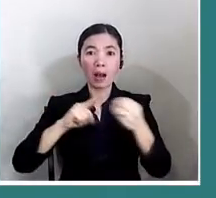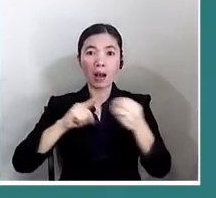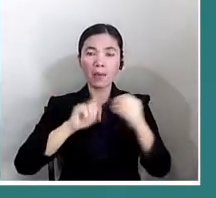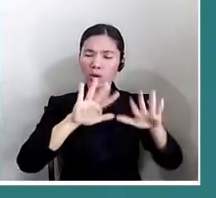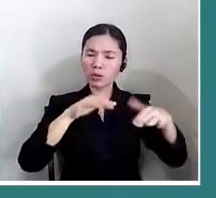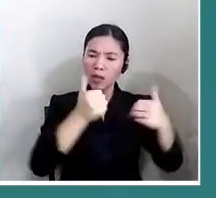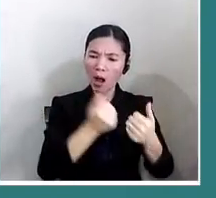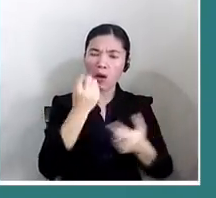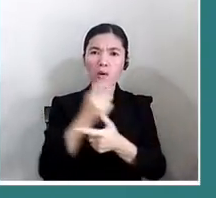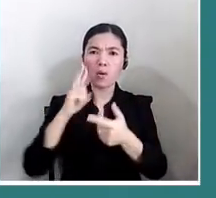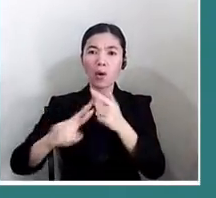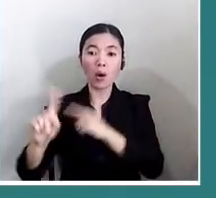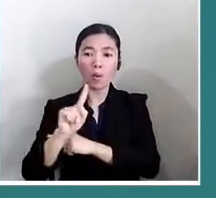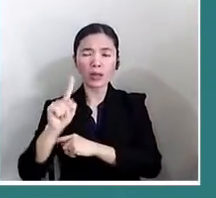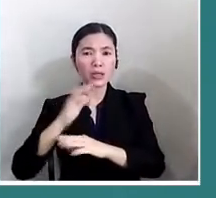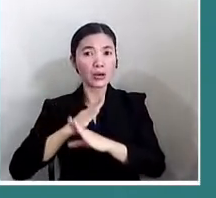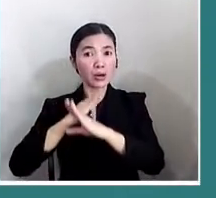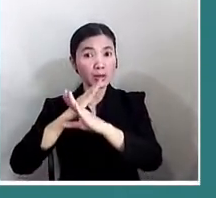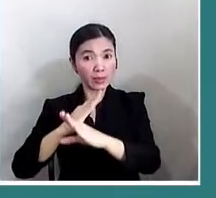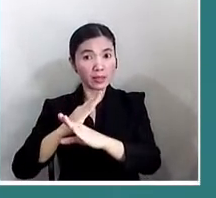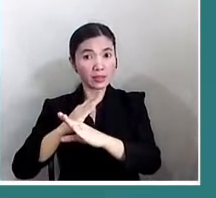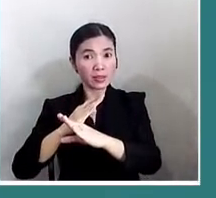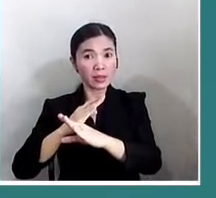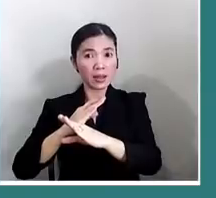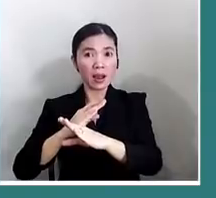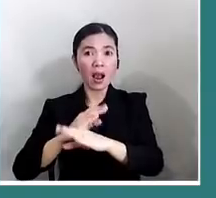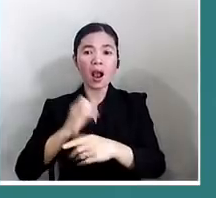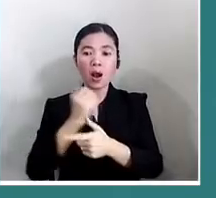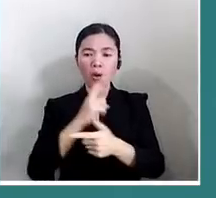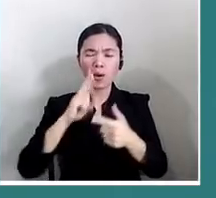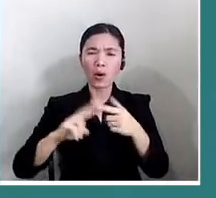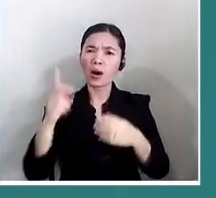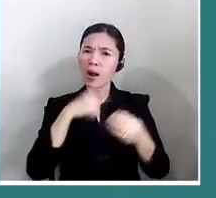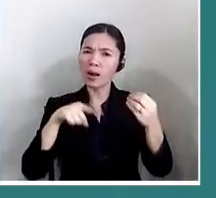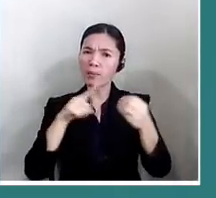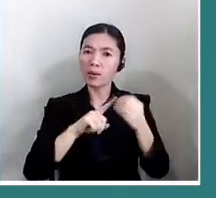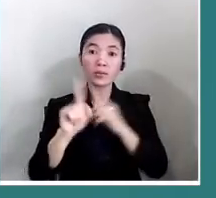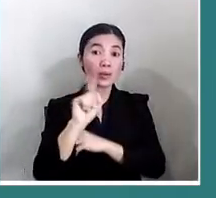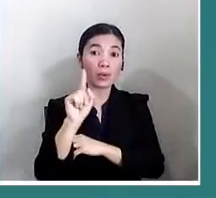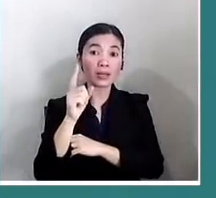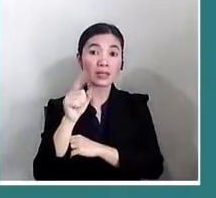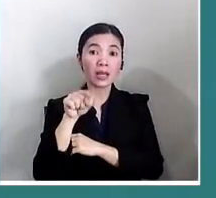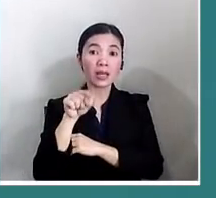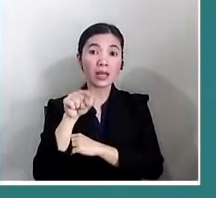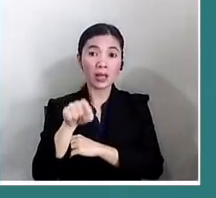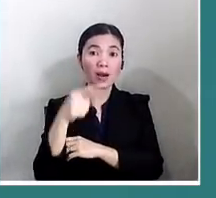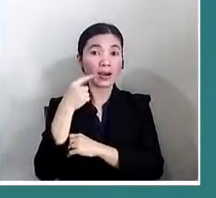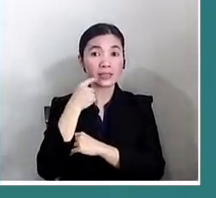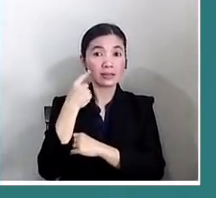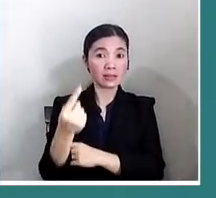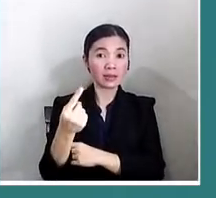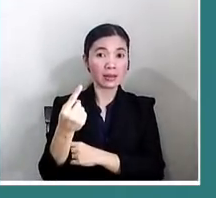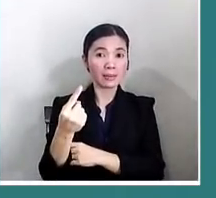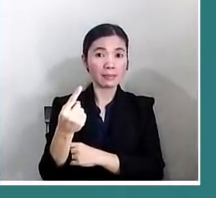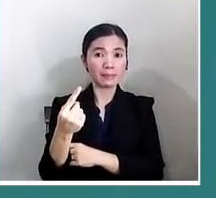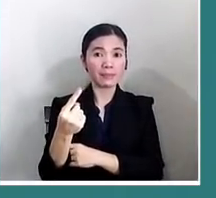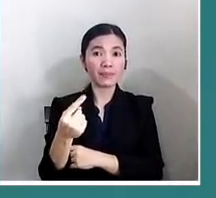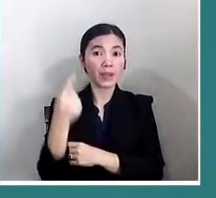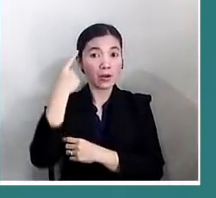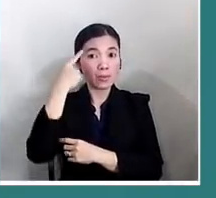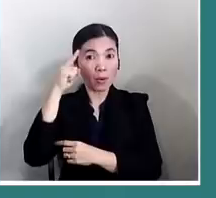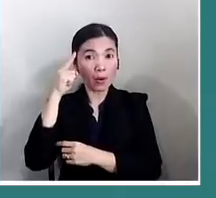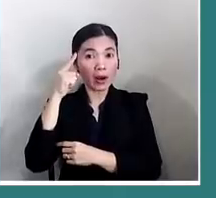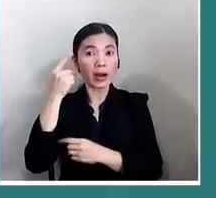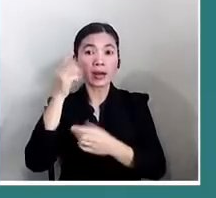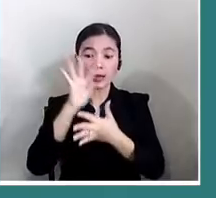your defense will be, or about what you are to say, for the Spirit will